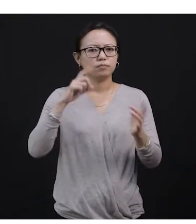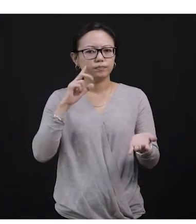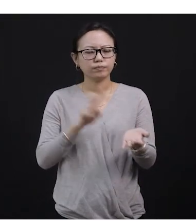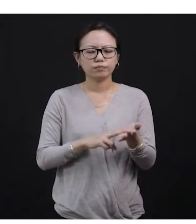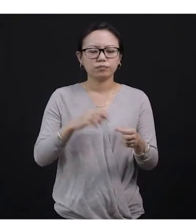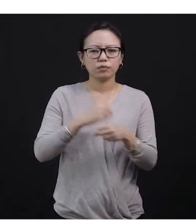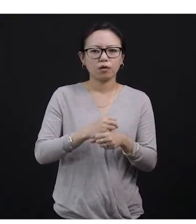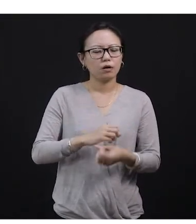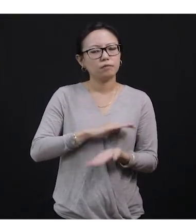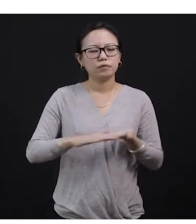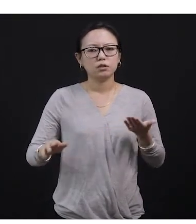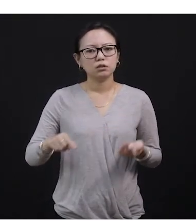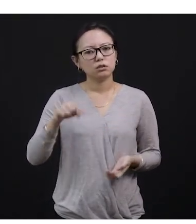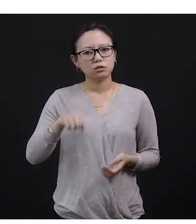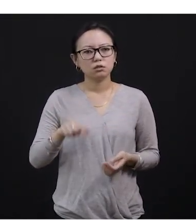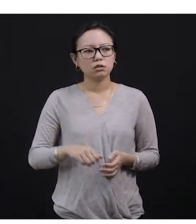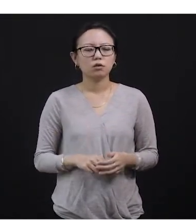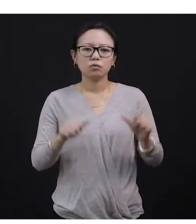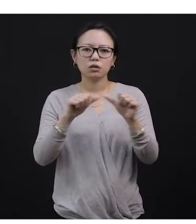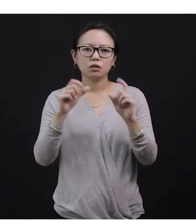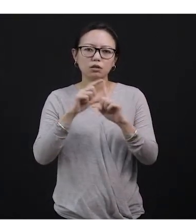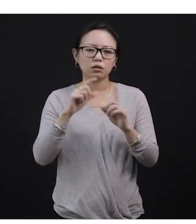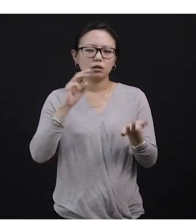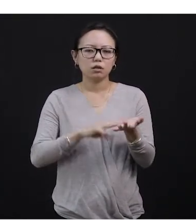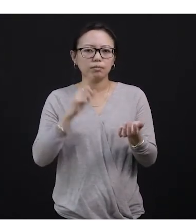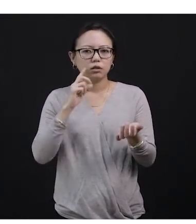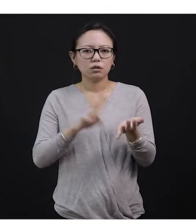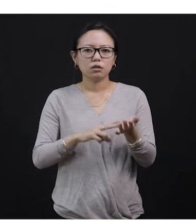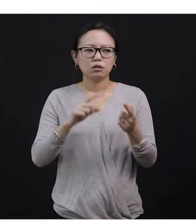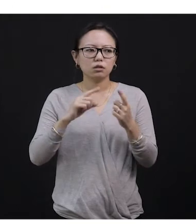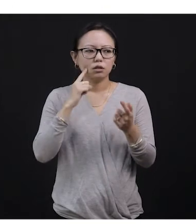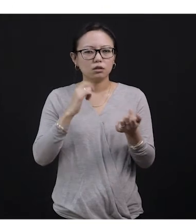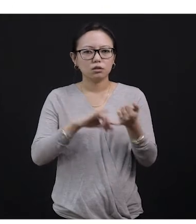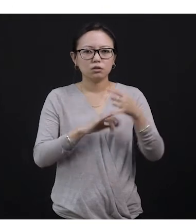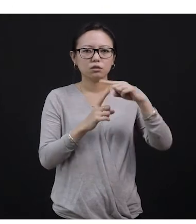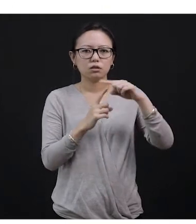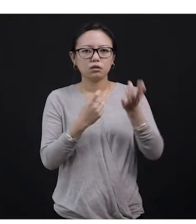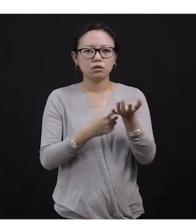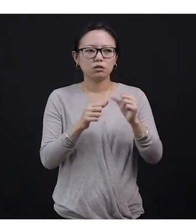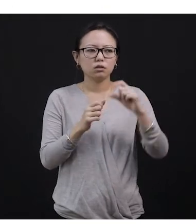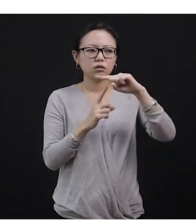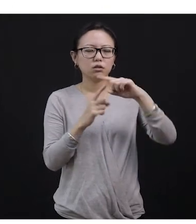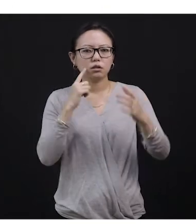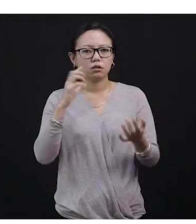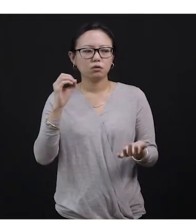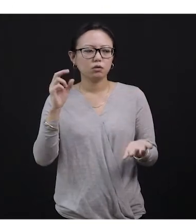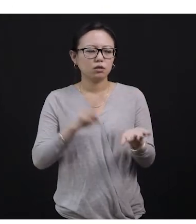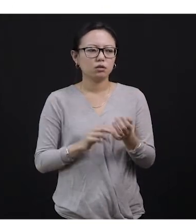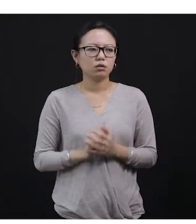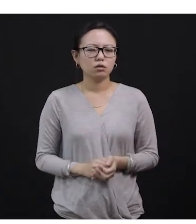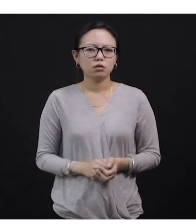next, regarding administration, there were Brahmins, Senani,